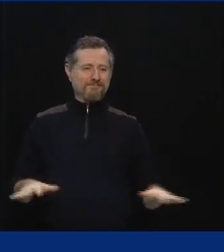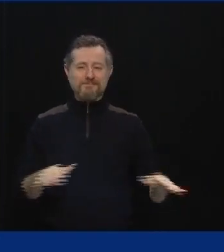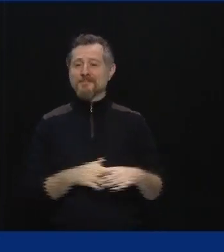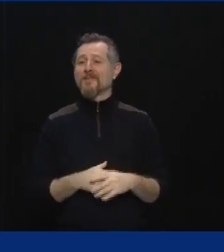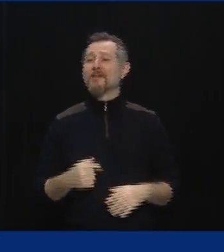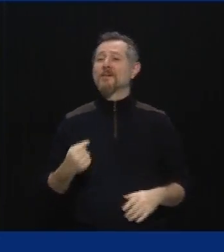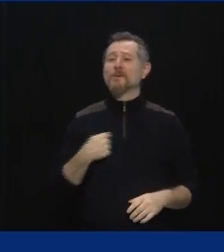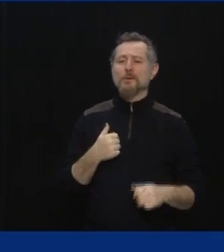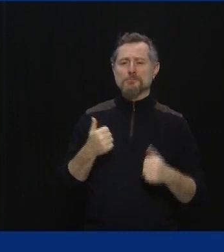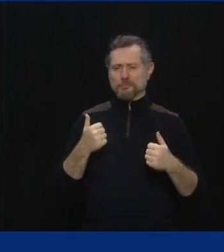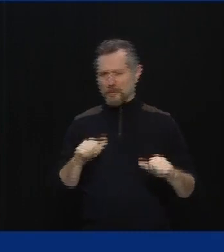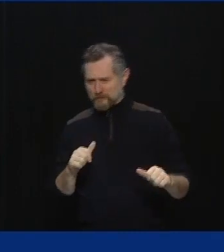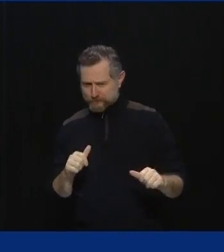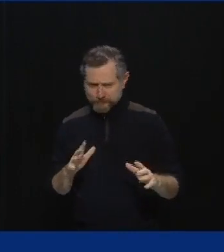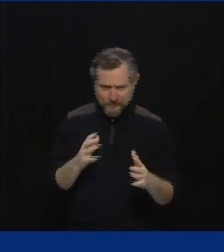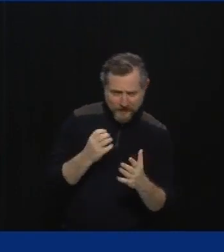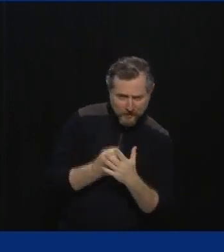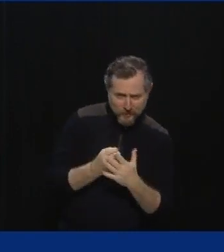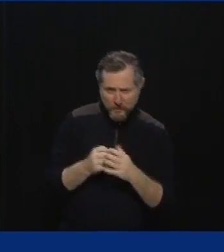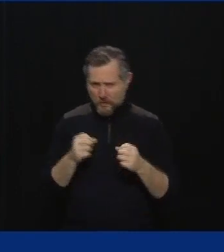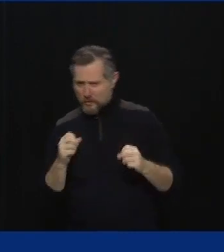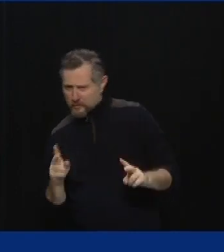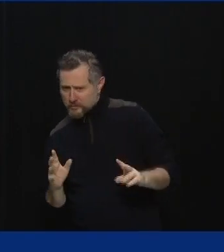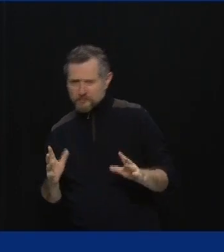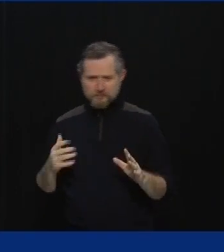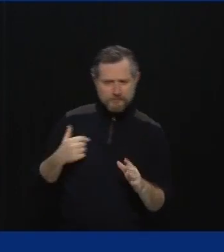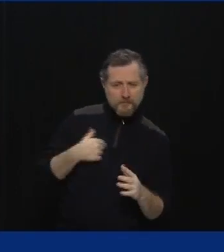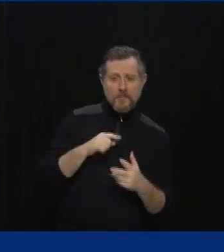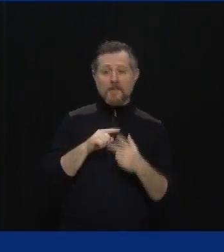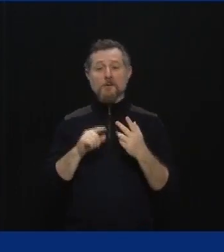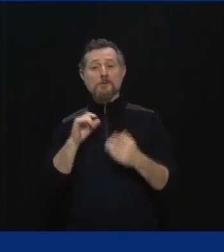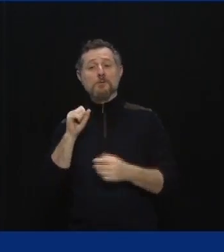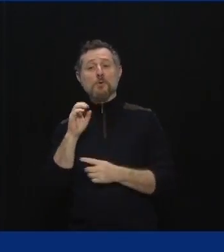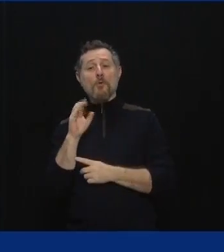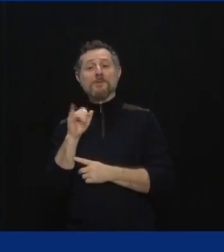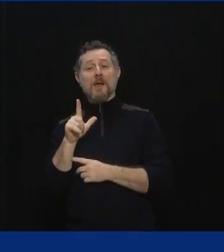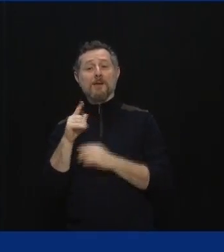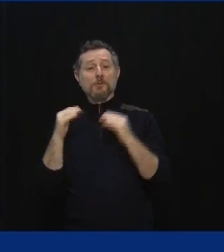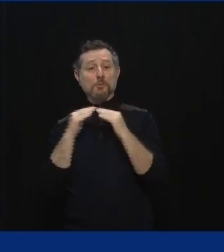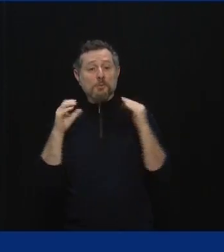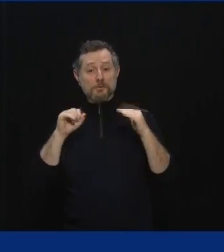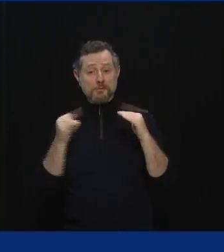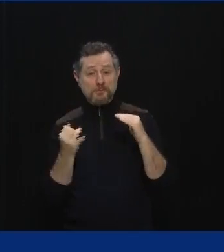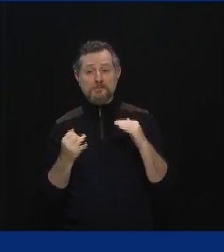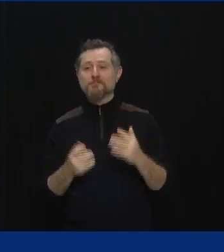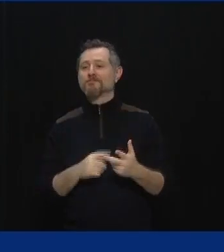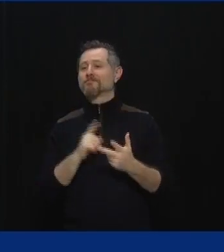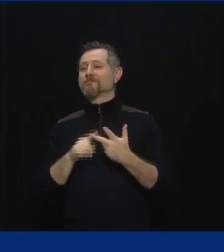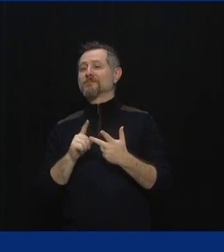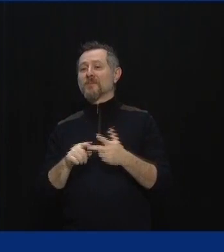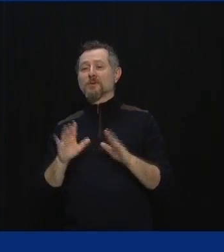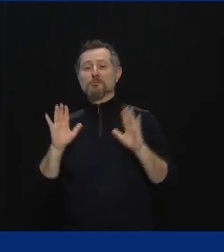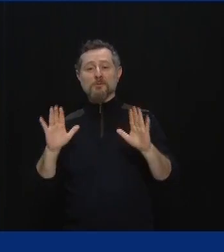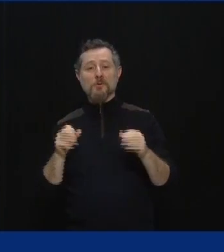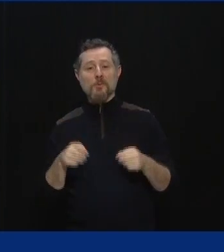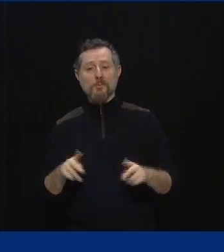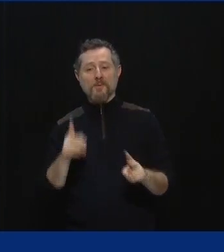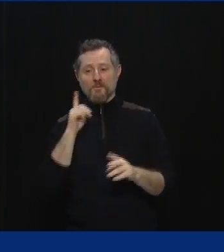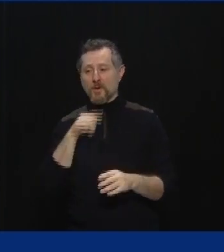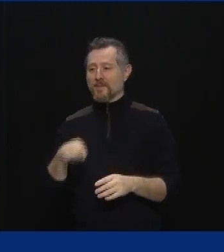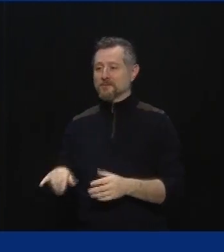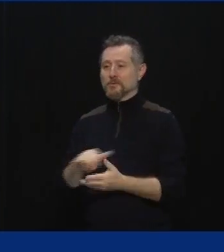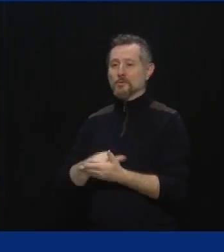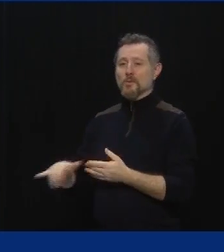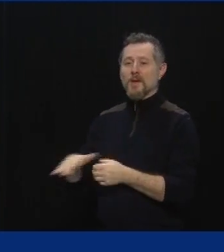economic opportunity, social justice, and incredible opportunities for the metropolitan region, New York City, New York